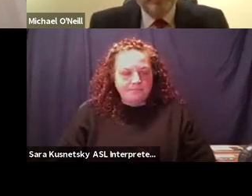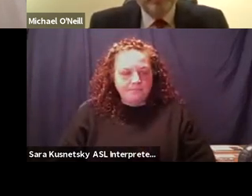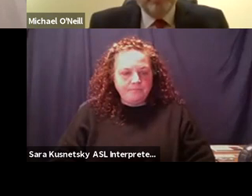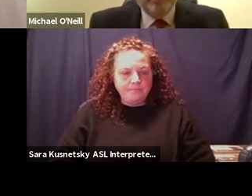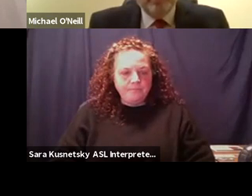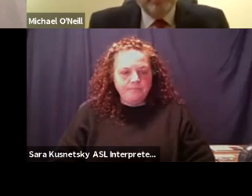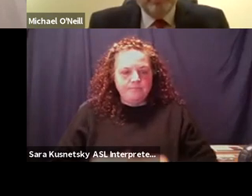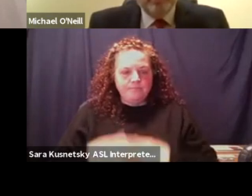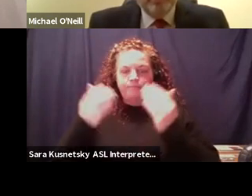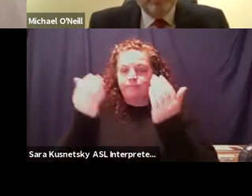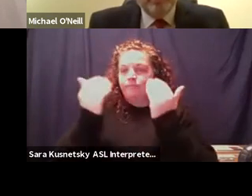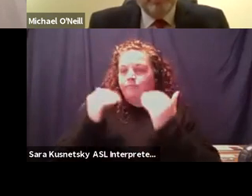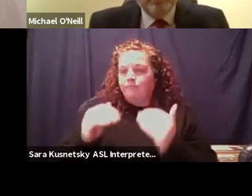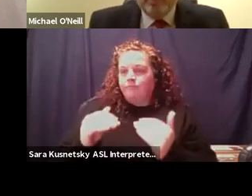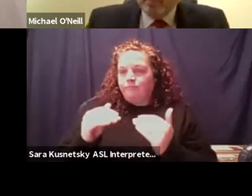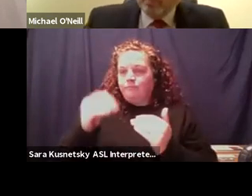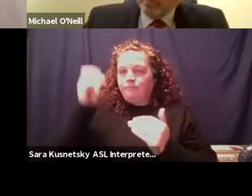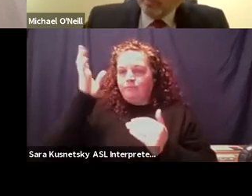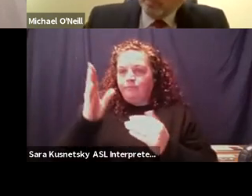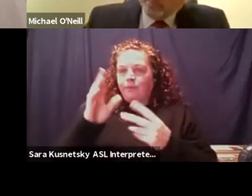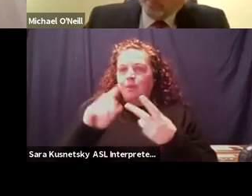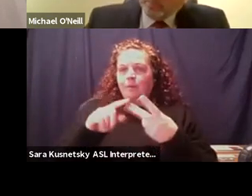Thank you. Our next speaker is Monique Thomas-Vick.